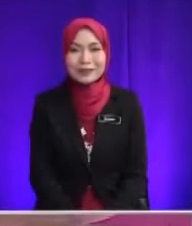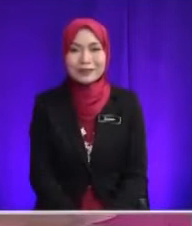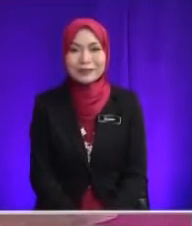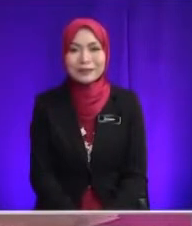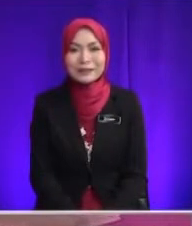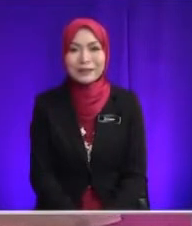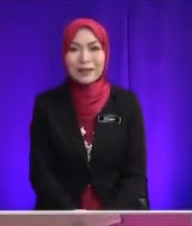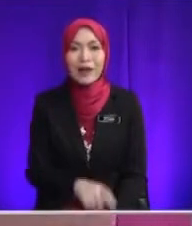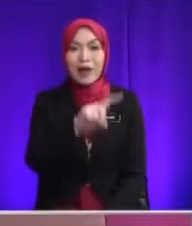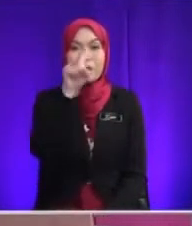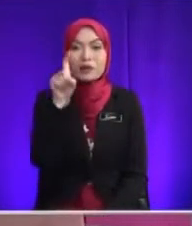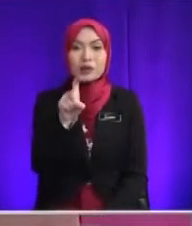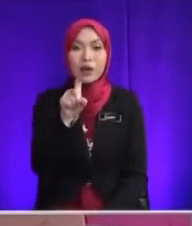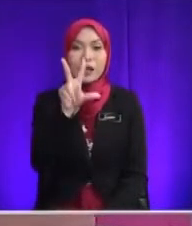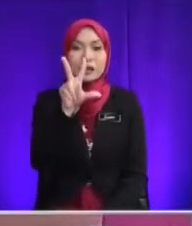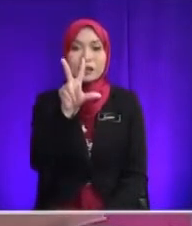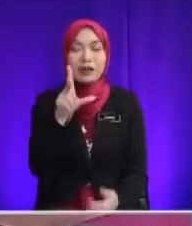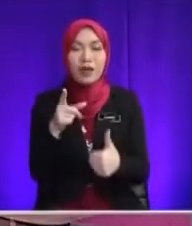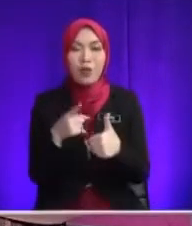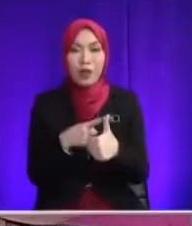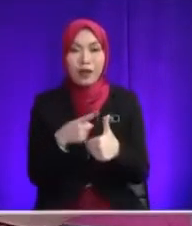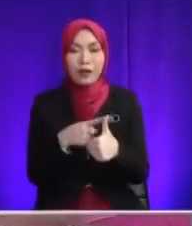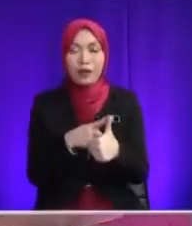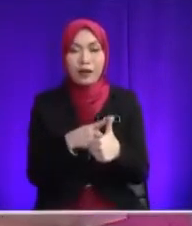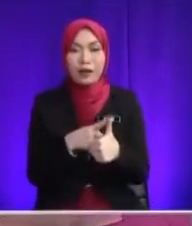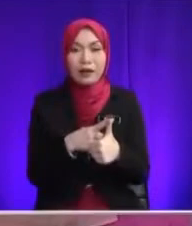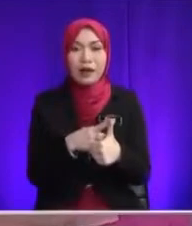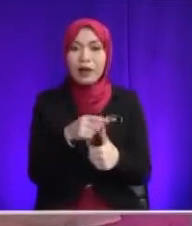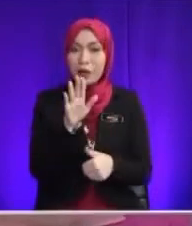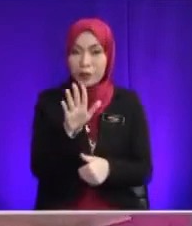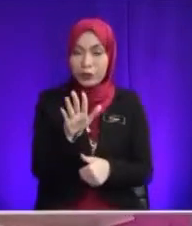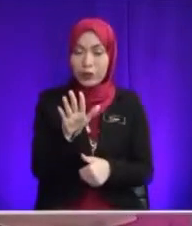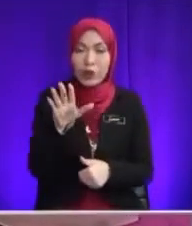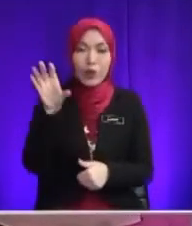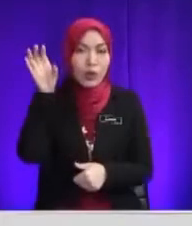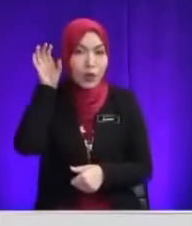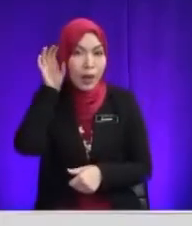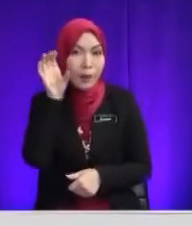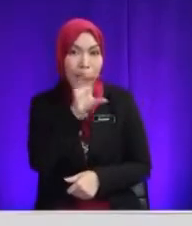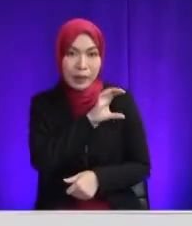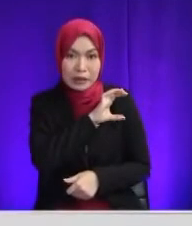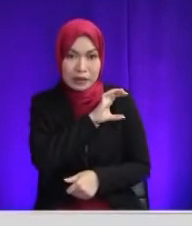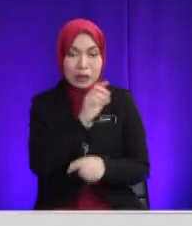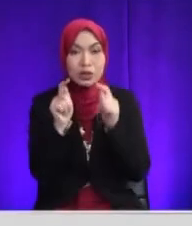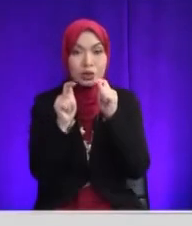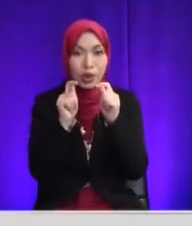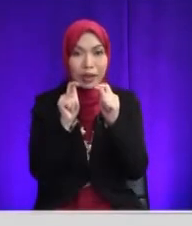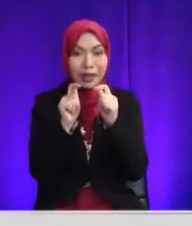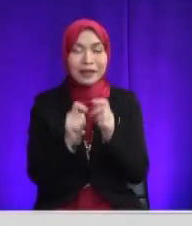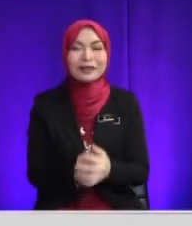Exercise 3. 1. You hear a police officer talking.